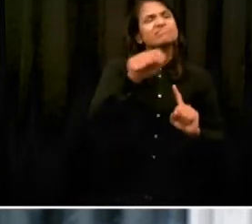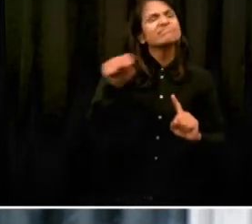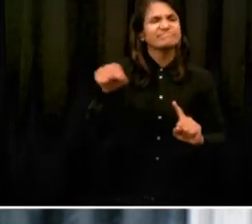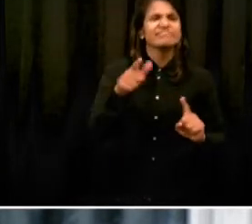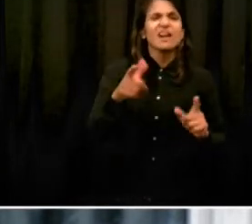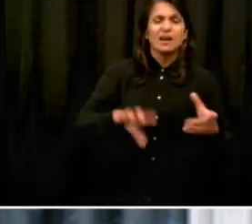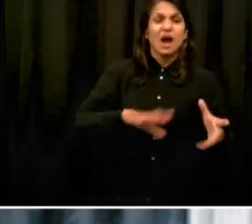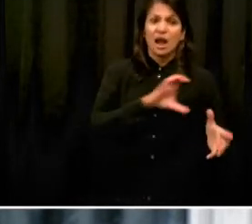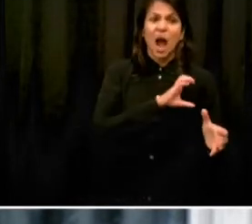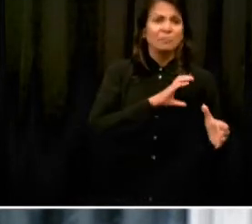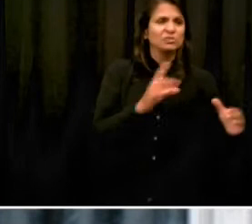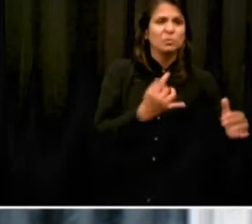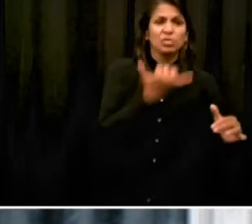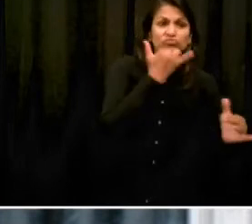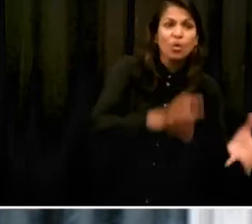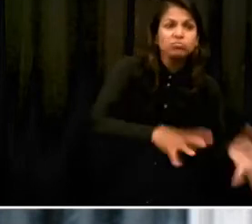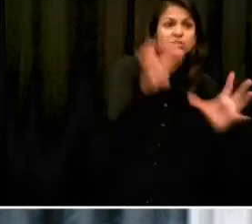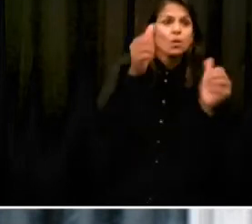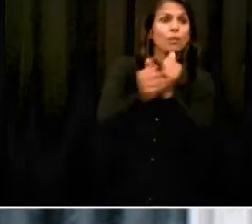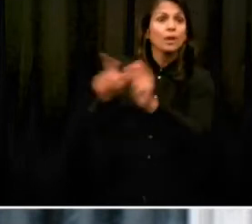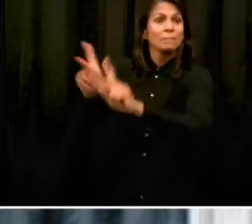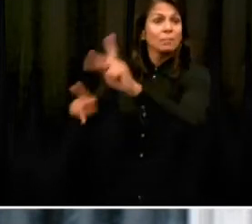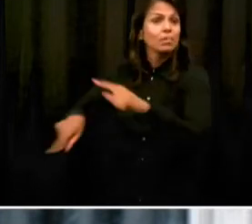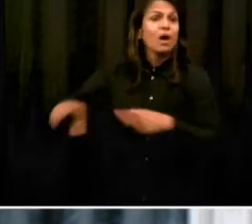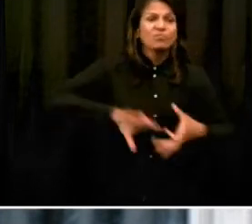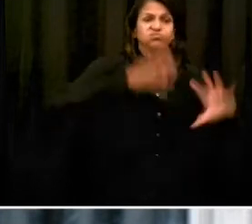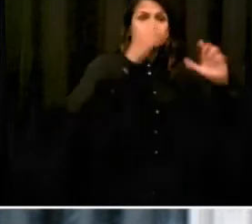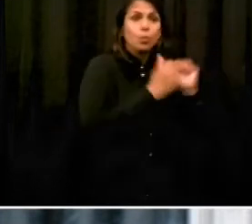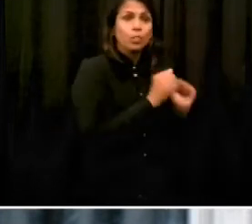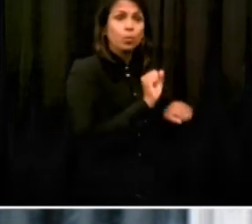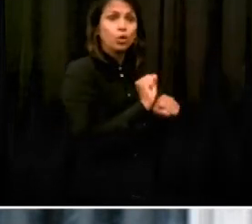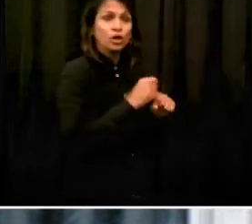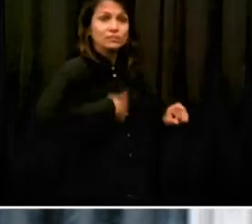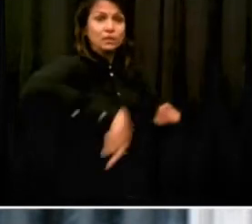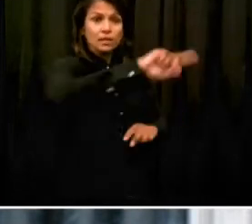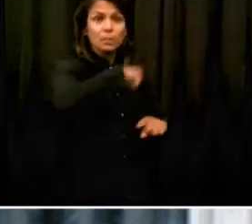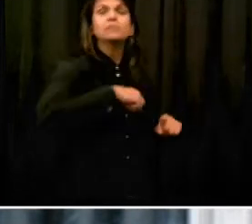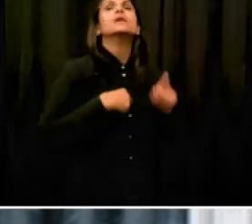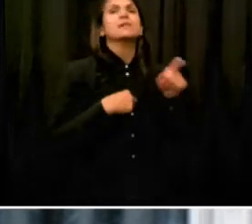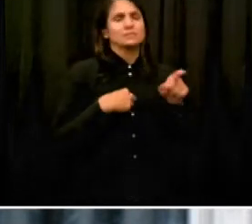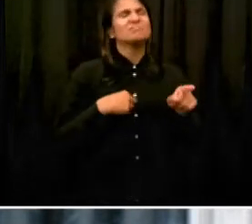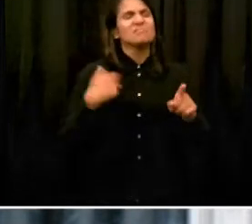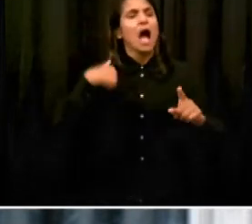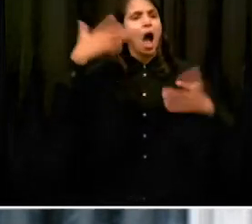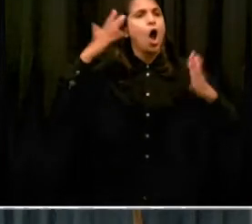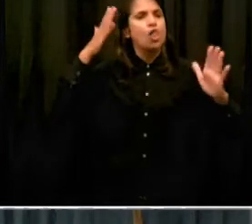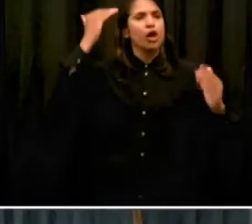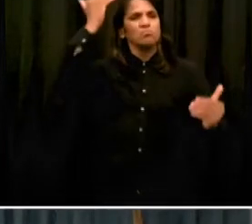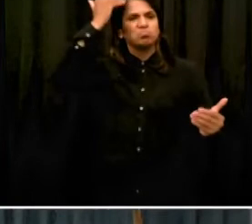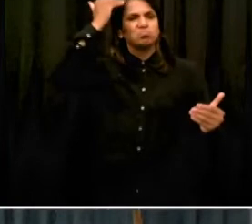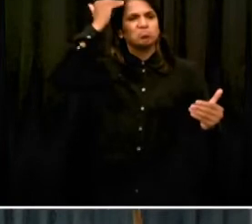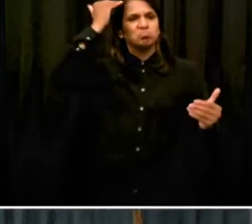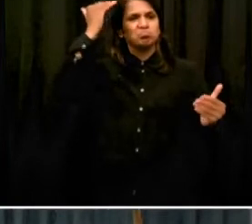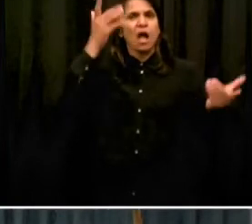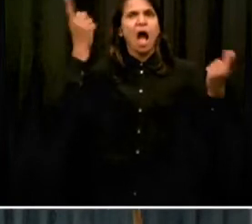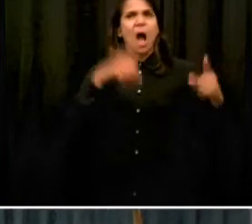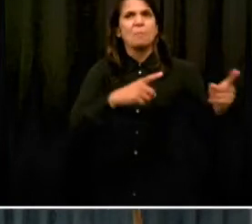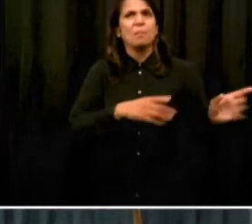our employees as well as the public knows what to expect. And that's the consistency we're looking for here. Go